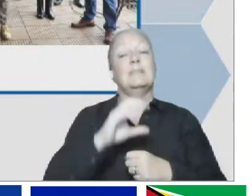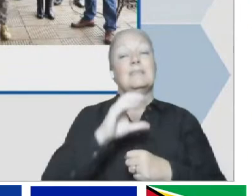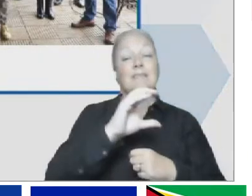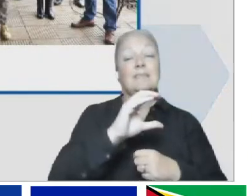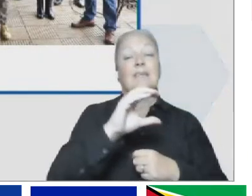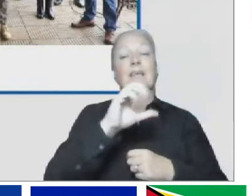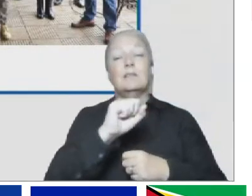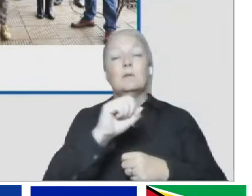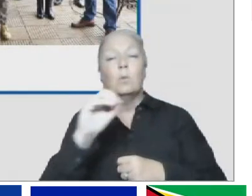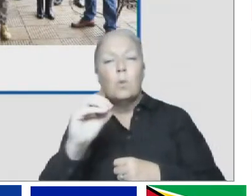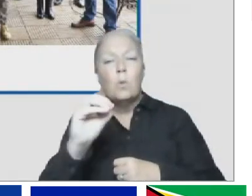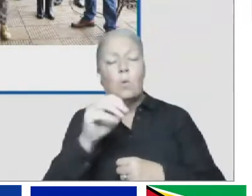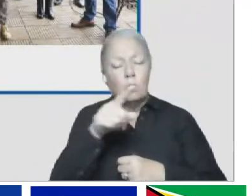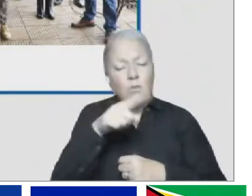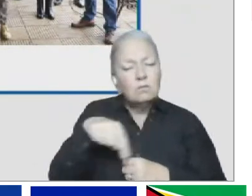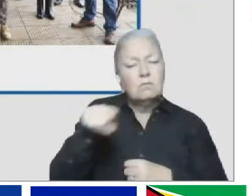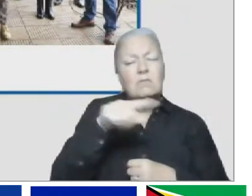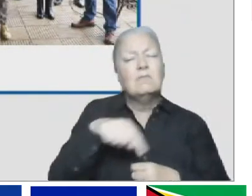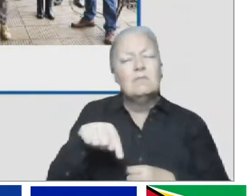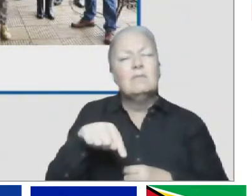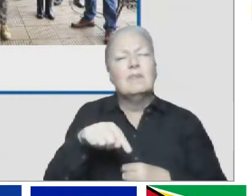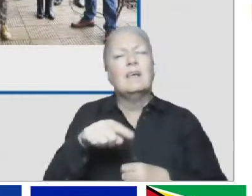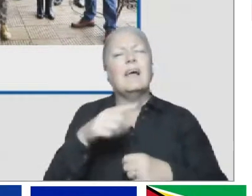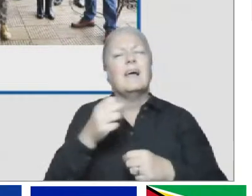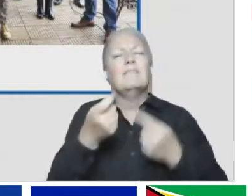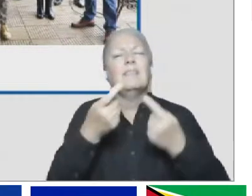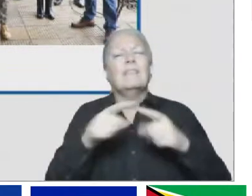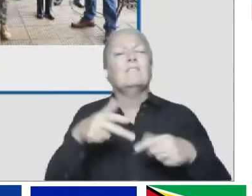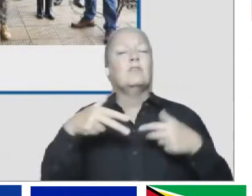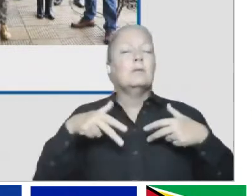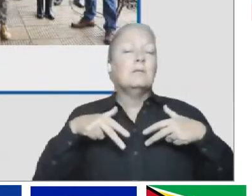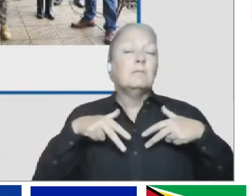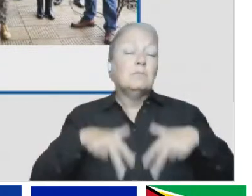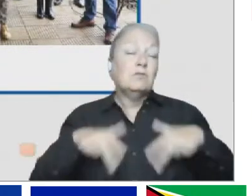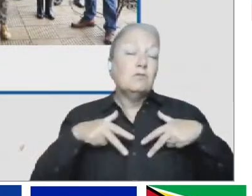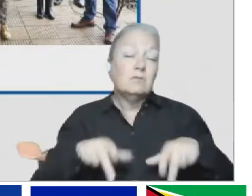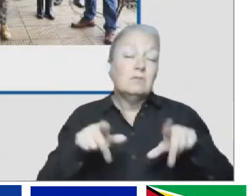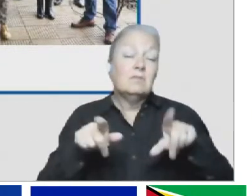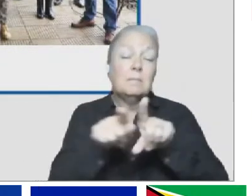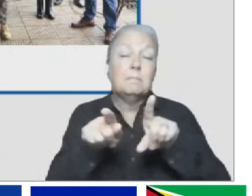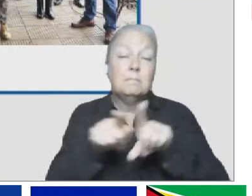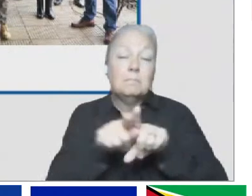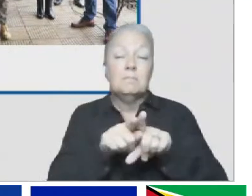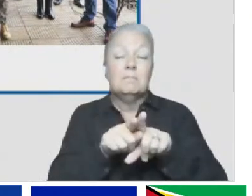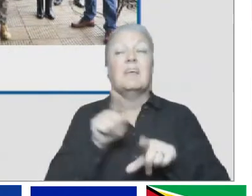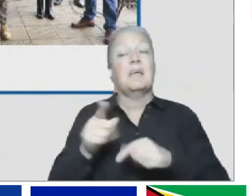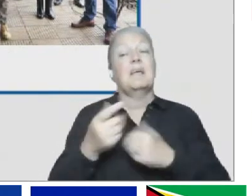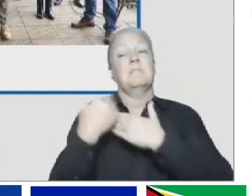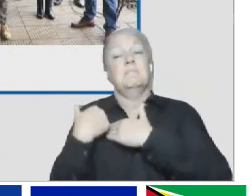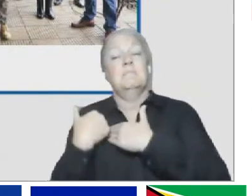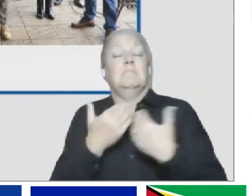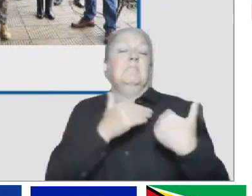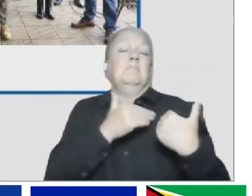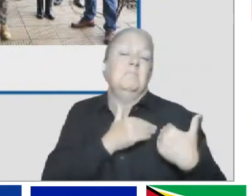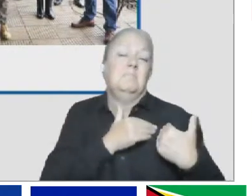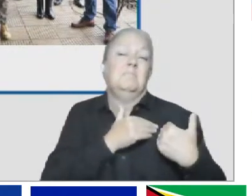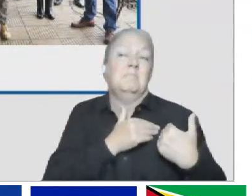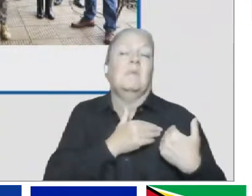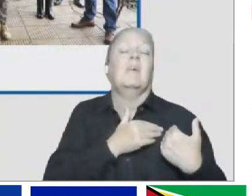different ministries also were playing a role here, helping the community as a whole.